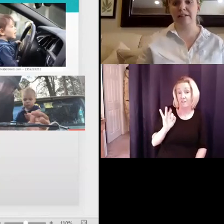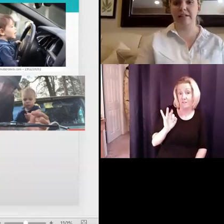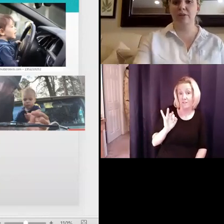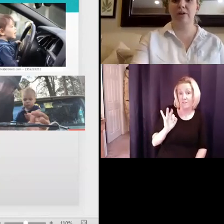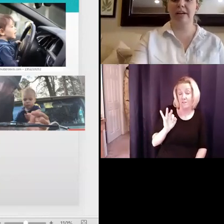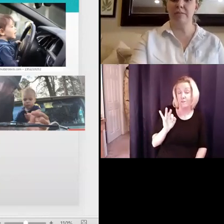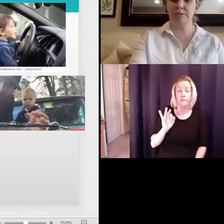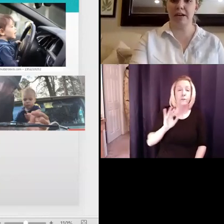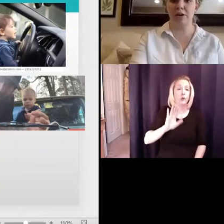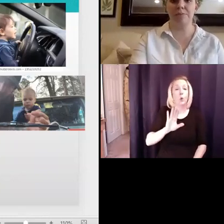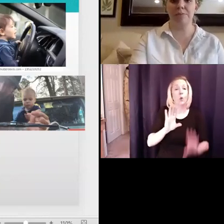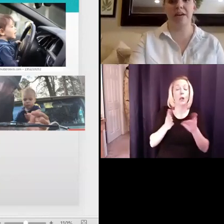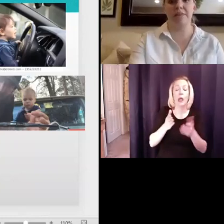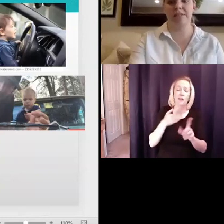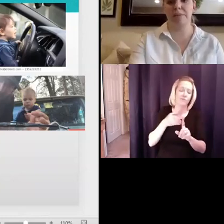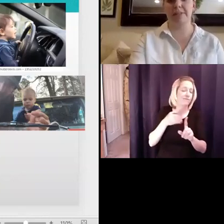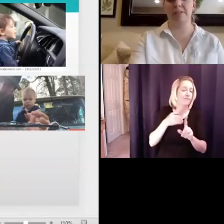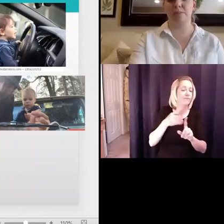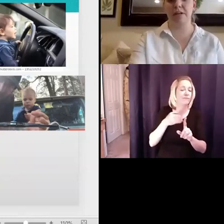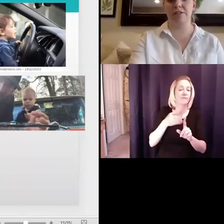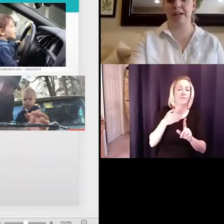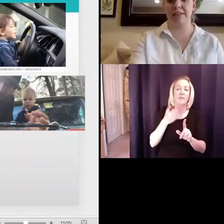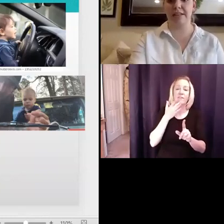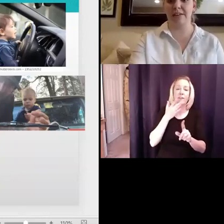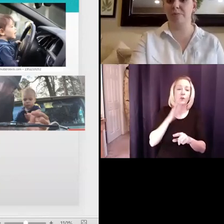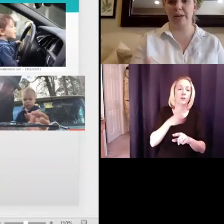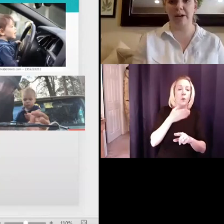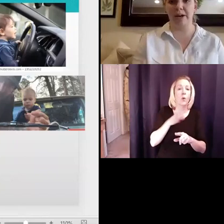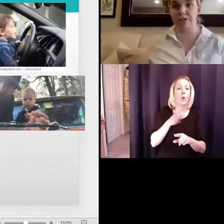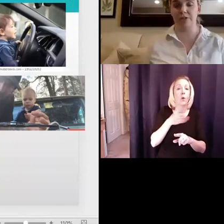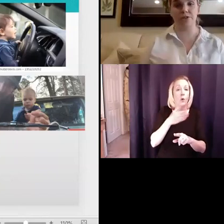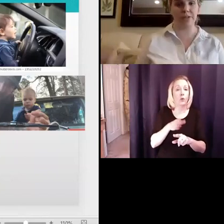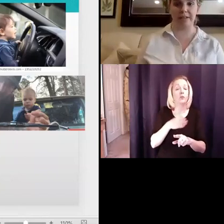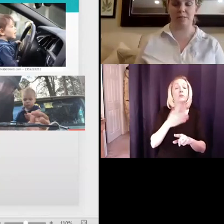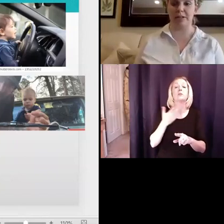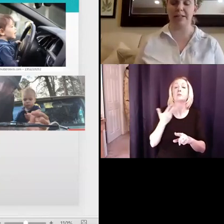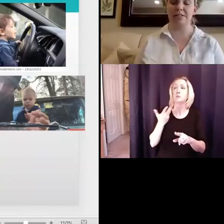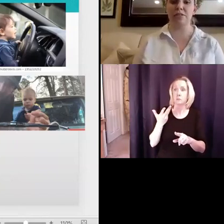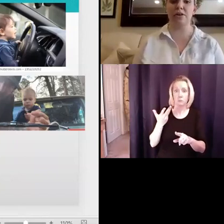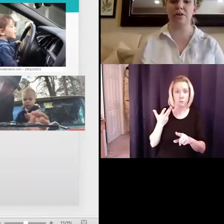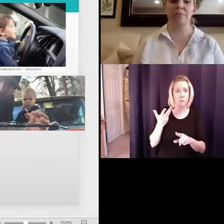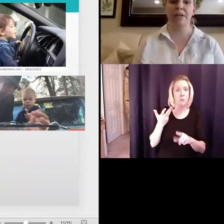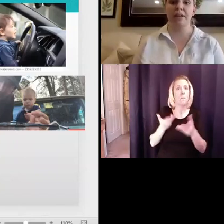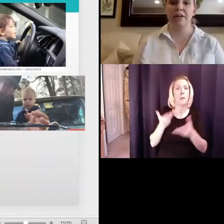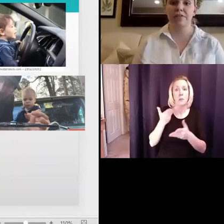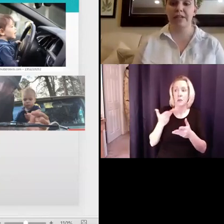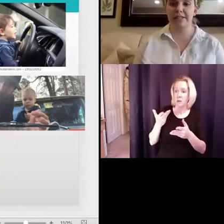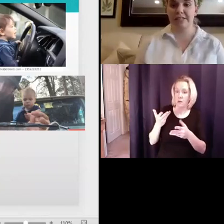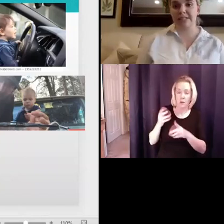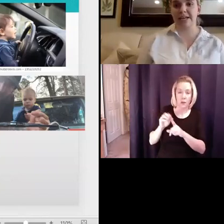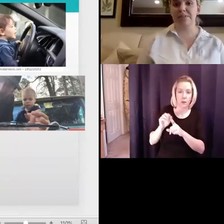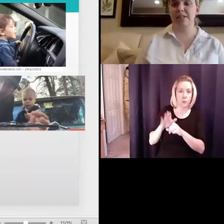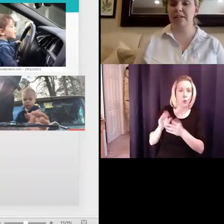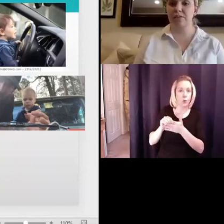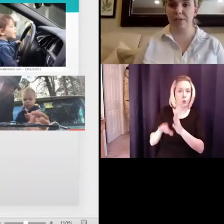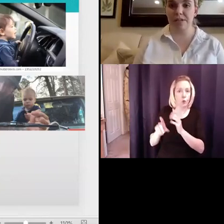lot that you are able to help a child have experience with, then I think it would be helpful to go do that experience. So, for instance,